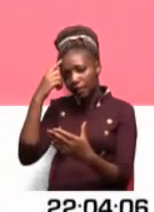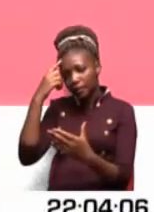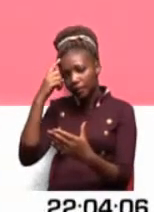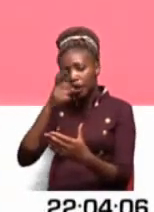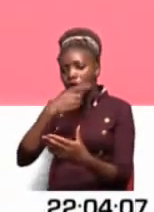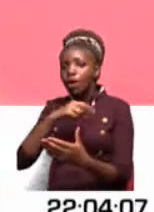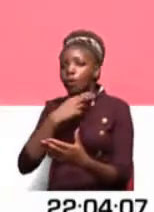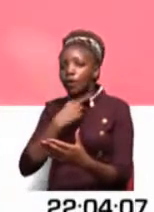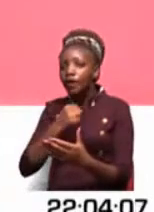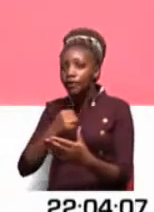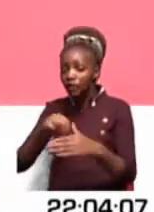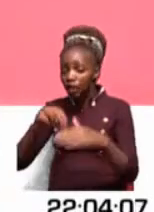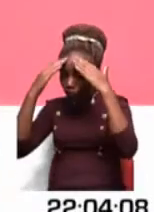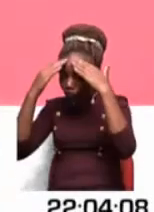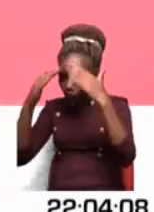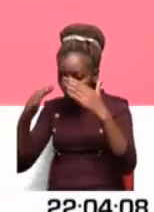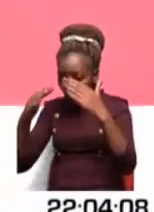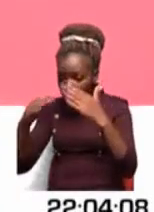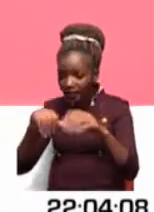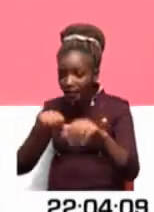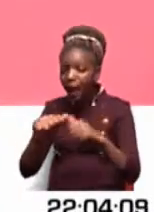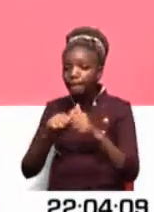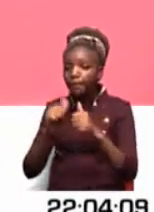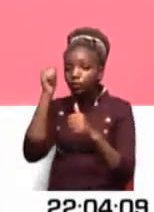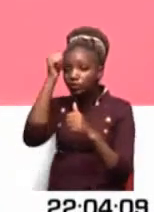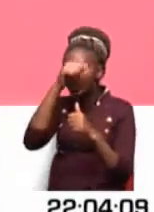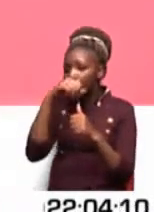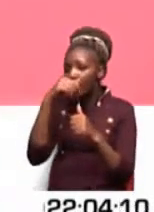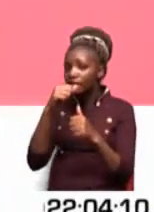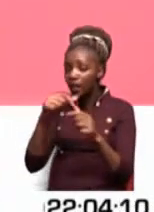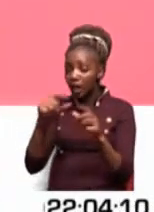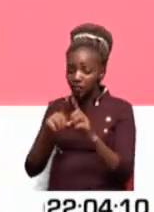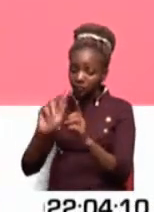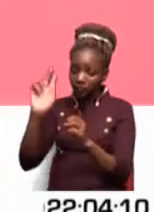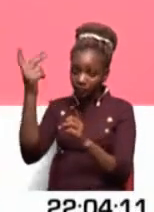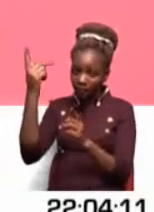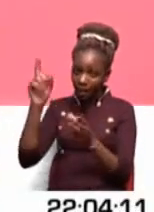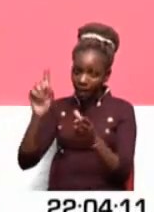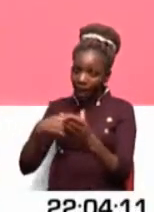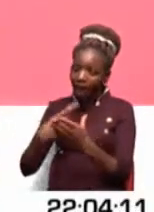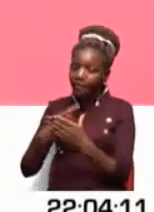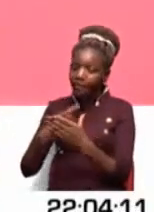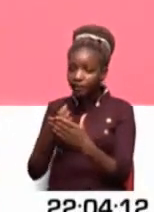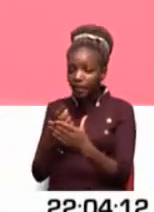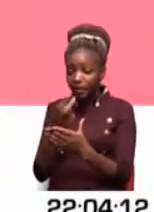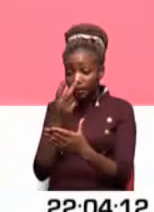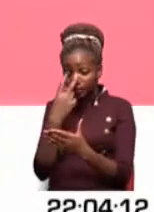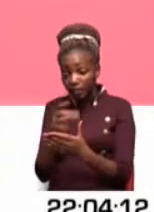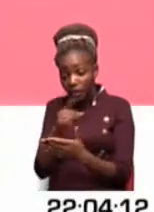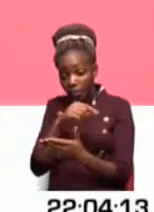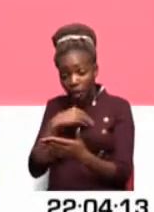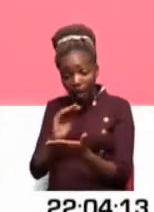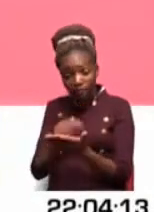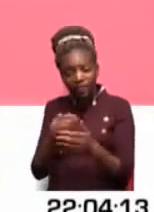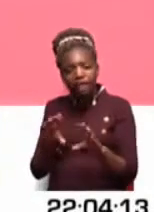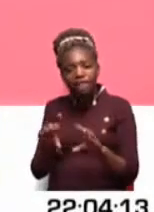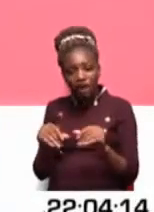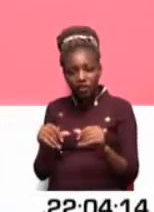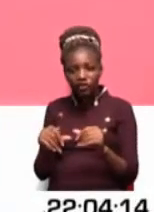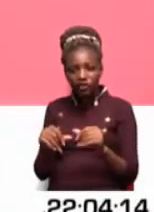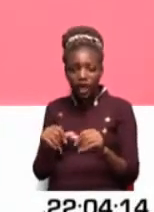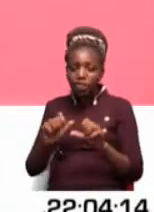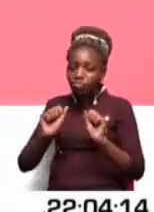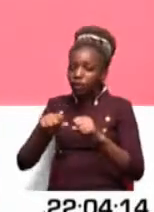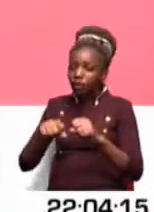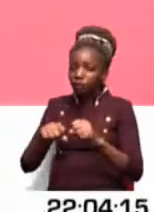our roots as Africans, back to our roots as Kenyans, mm-hmm. and just say that, look, we have some values that can keep us